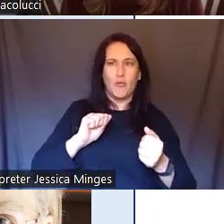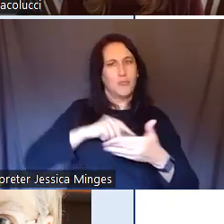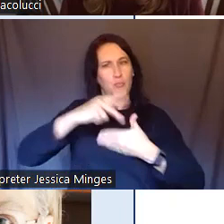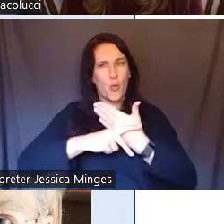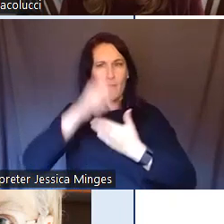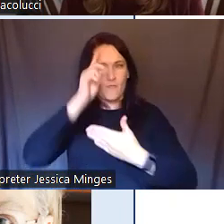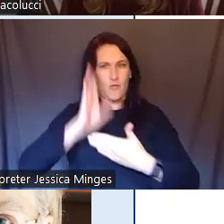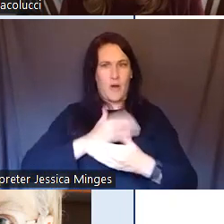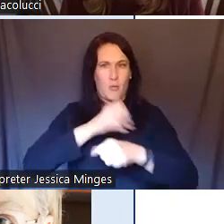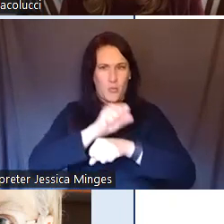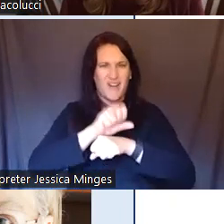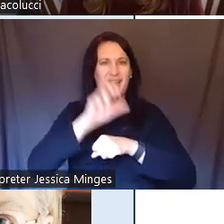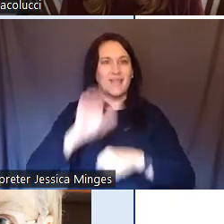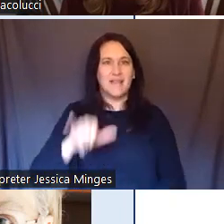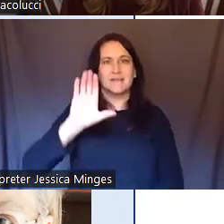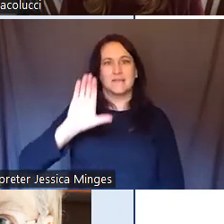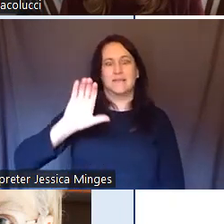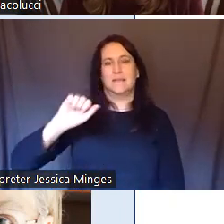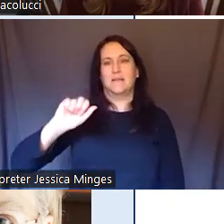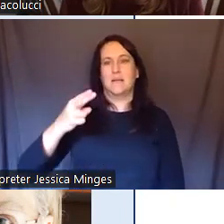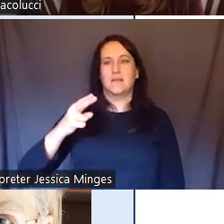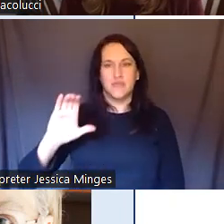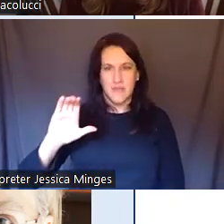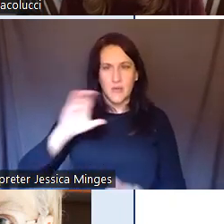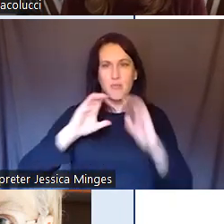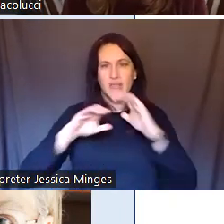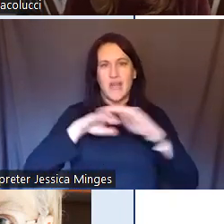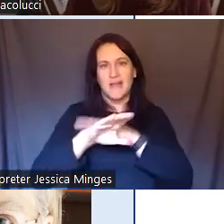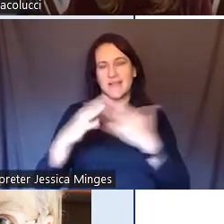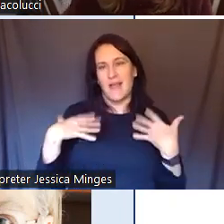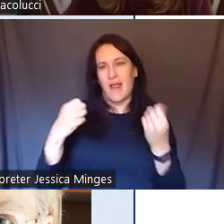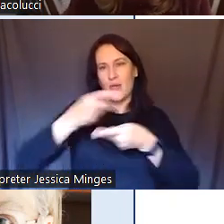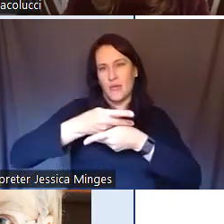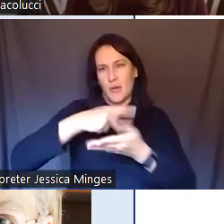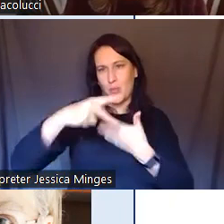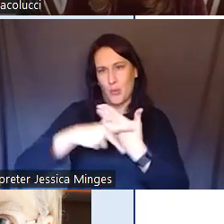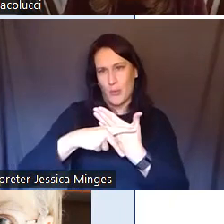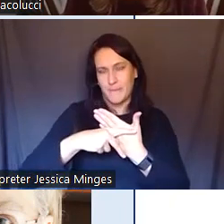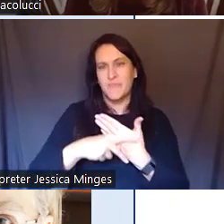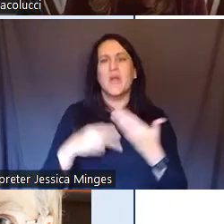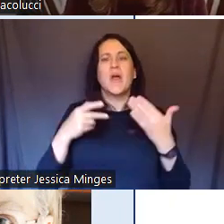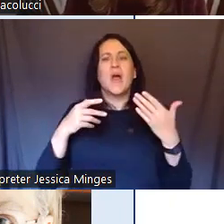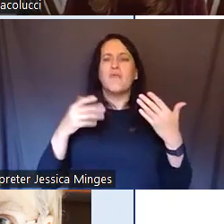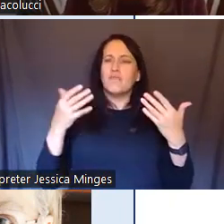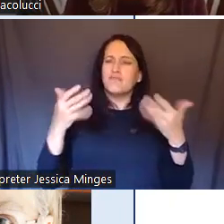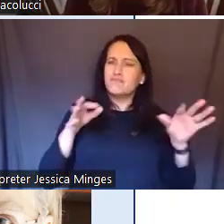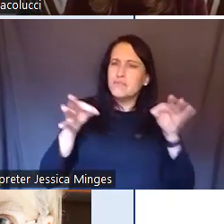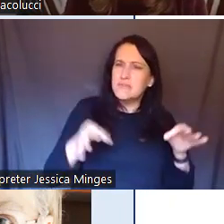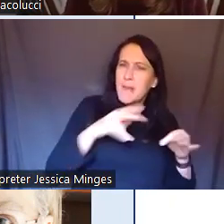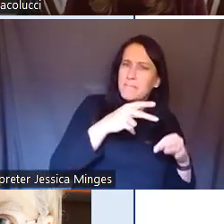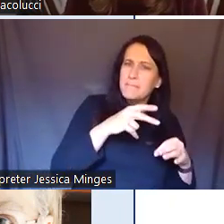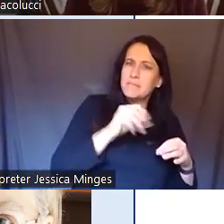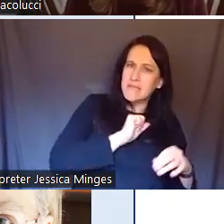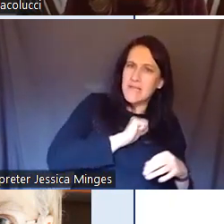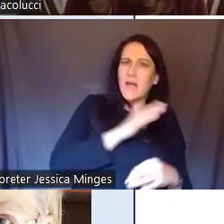is the Communication Access and Healthcare Program. You've heard a little bit about Tony and me. Our other 2